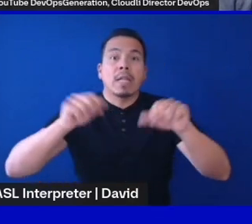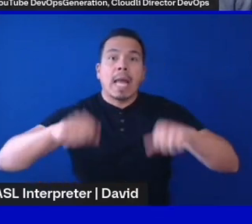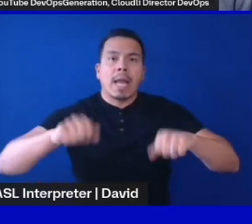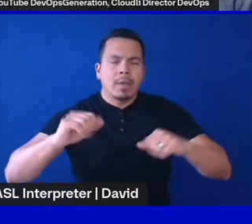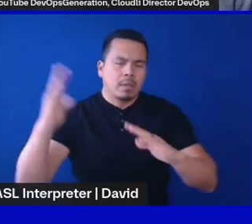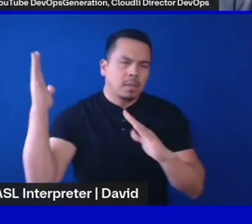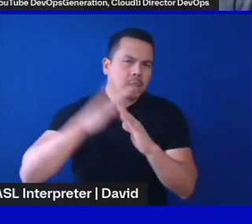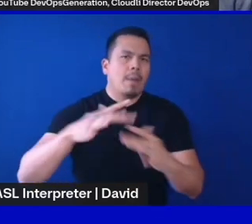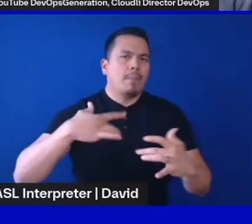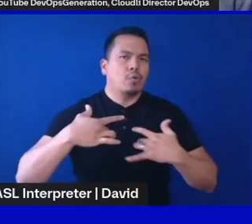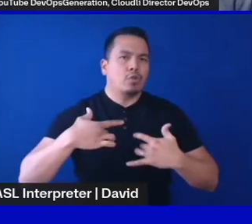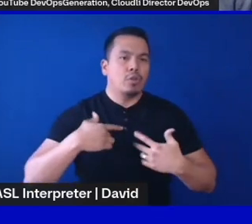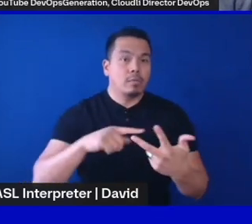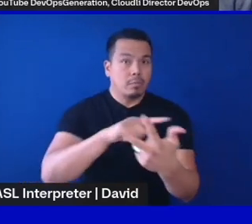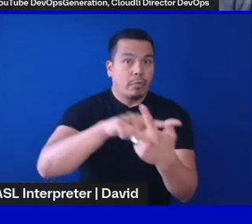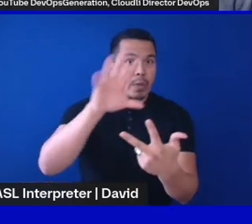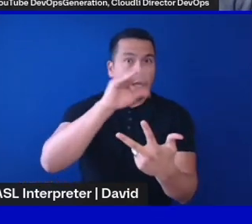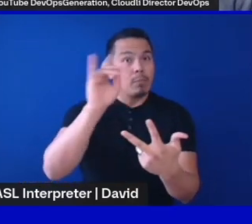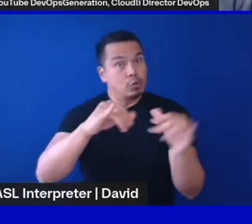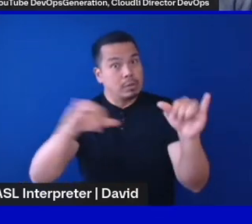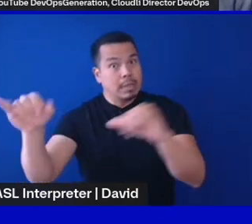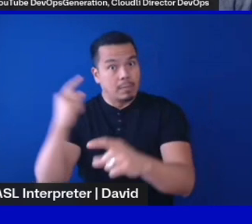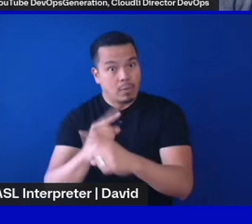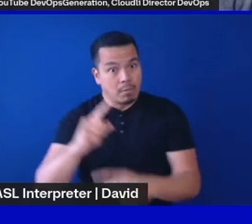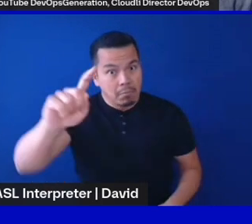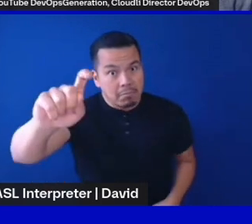concern. So all 3 companies should be the same, right?